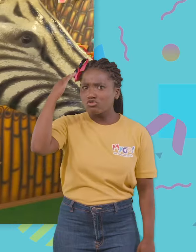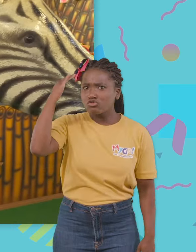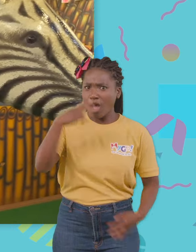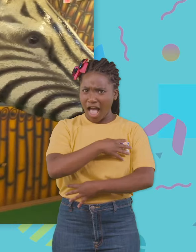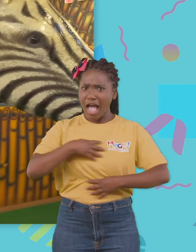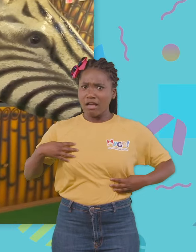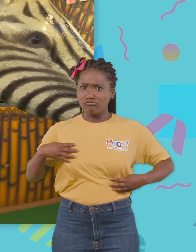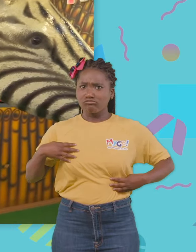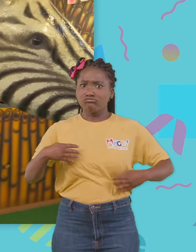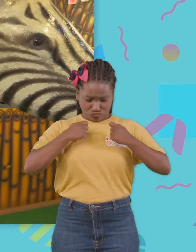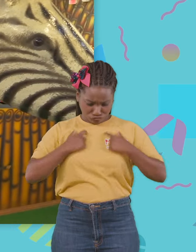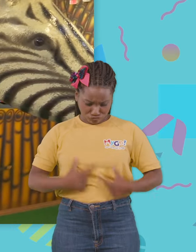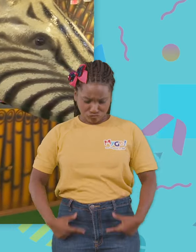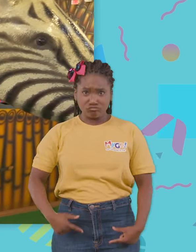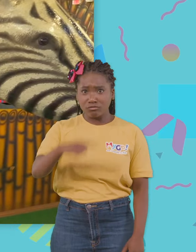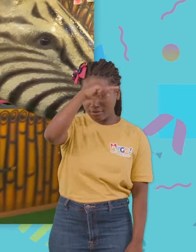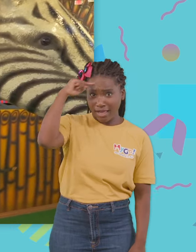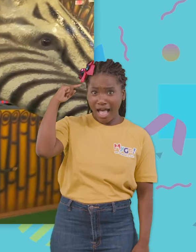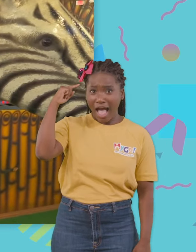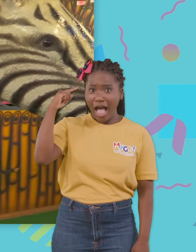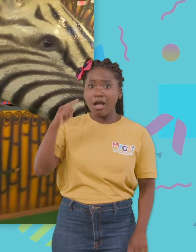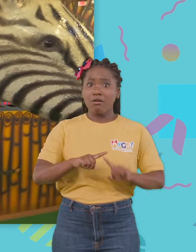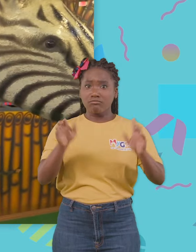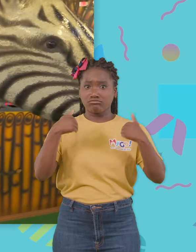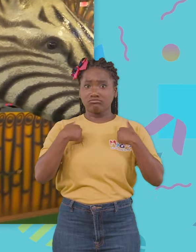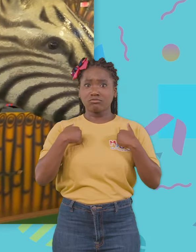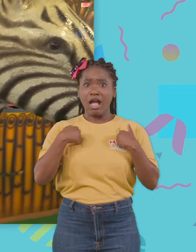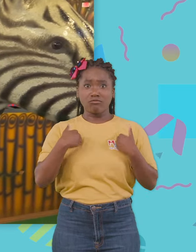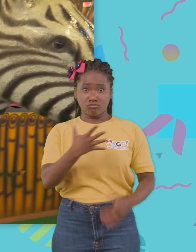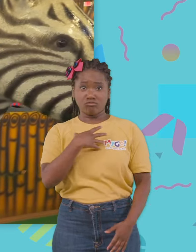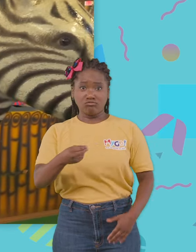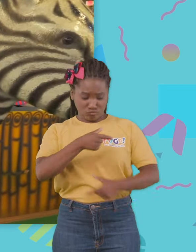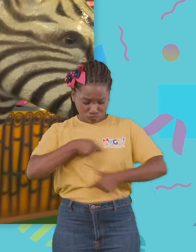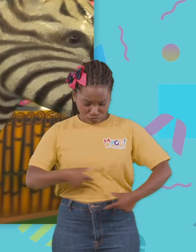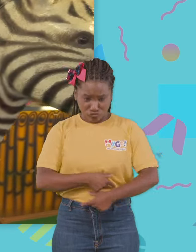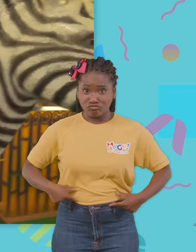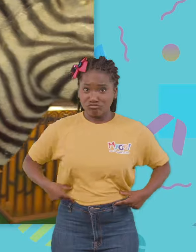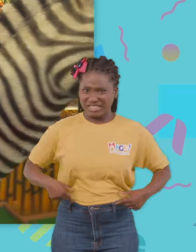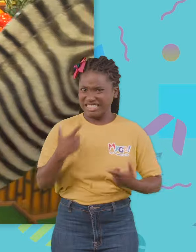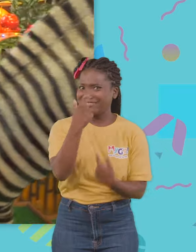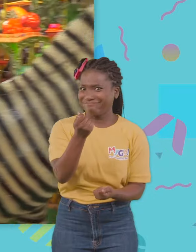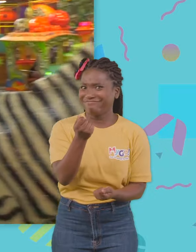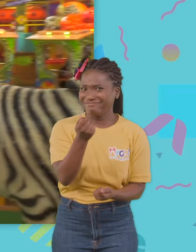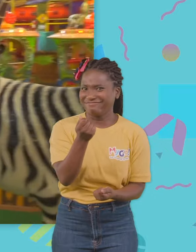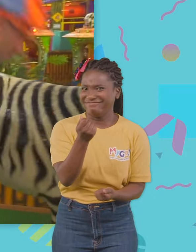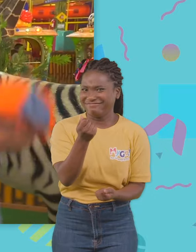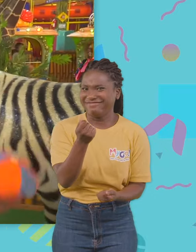know zebras are actually all black with white stripes? Interesting.